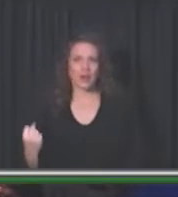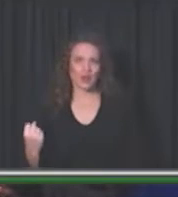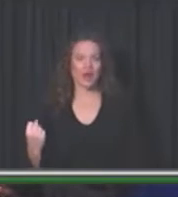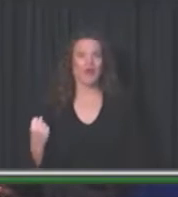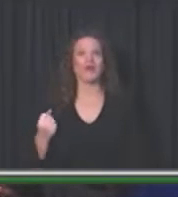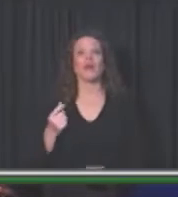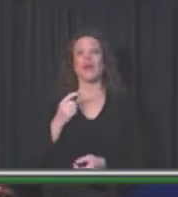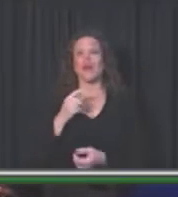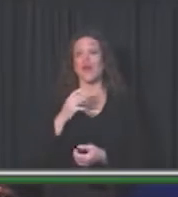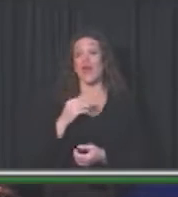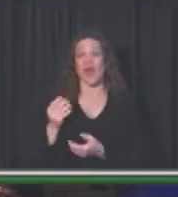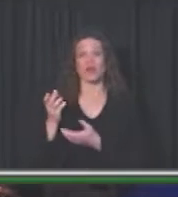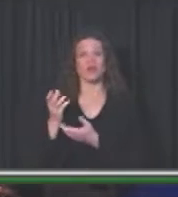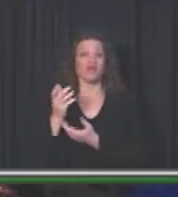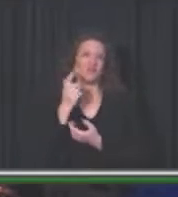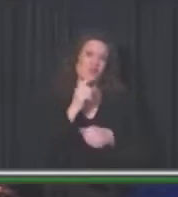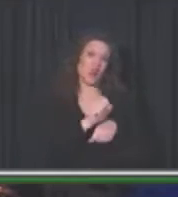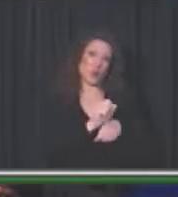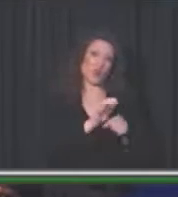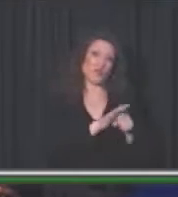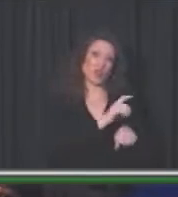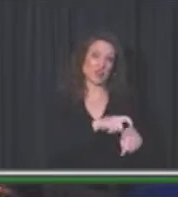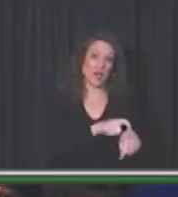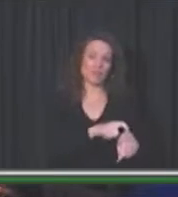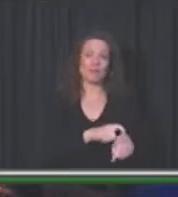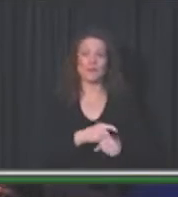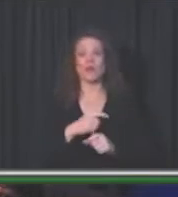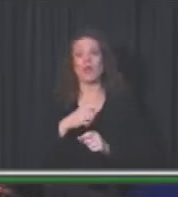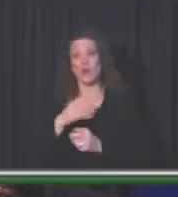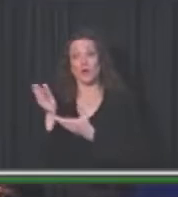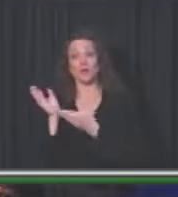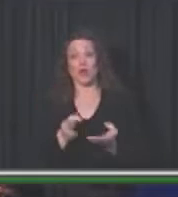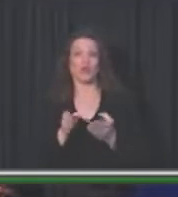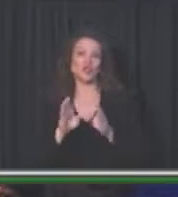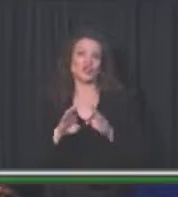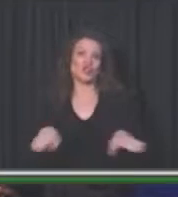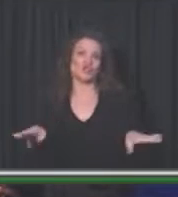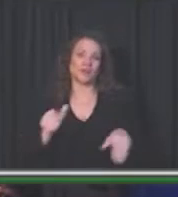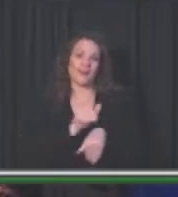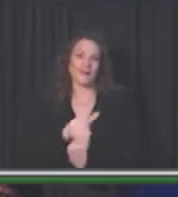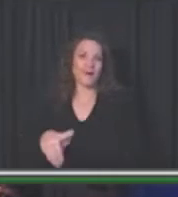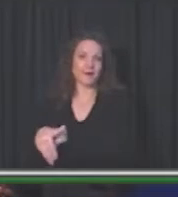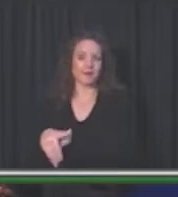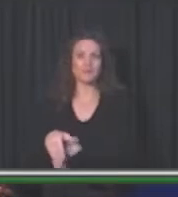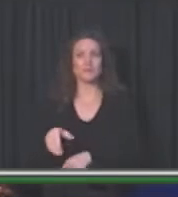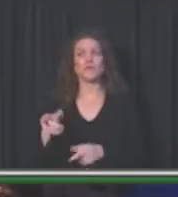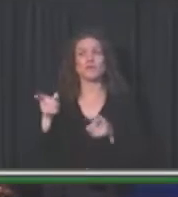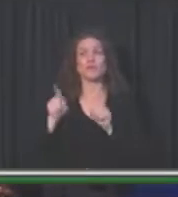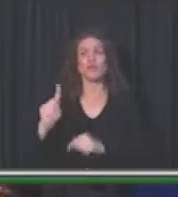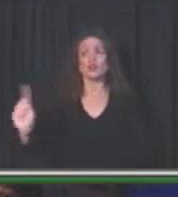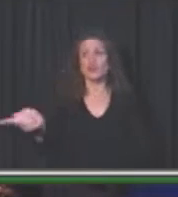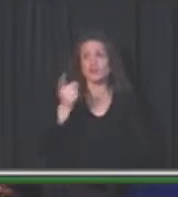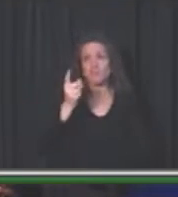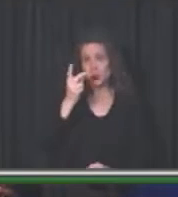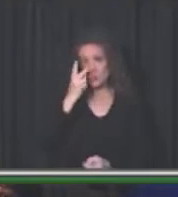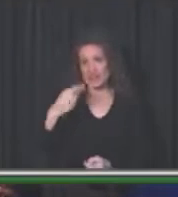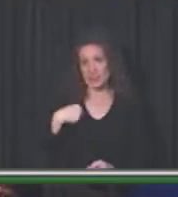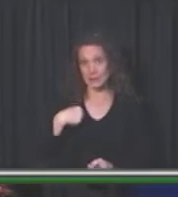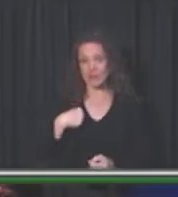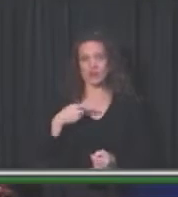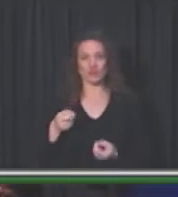night. When she came to see me to tell me her story, she got